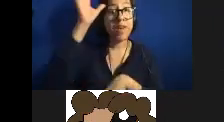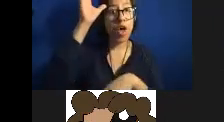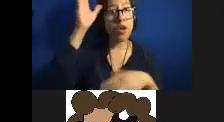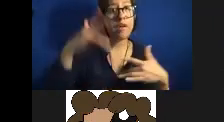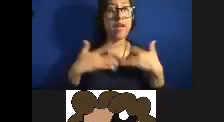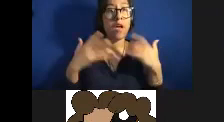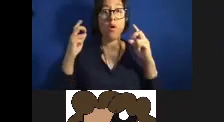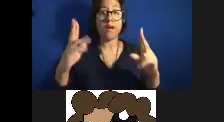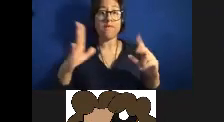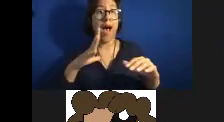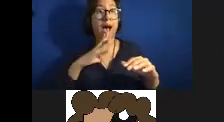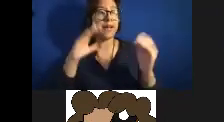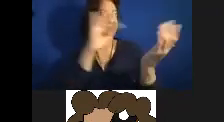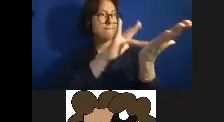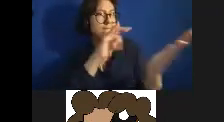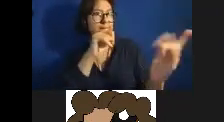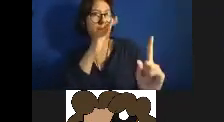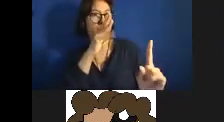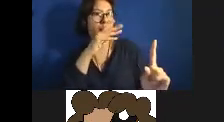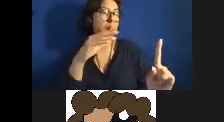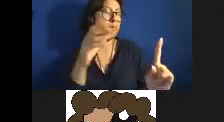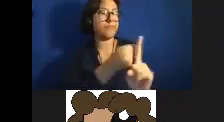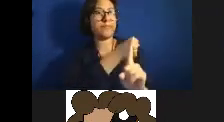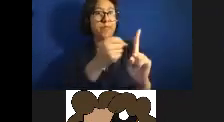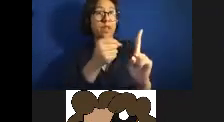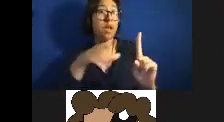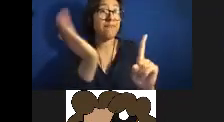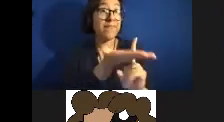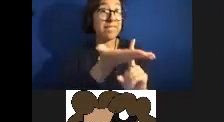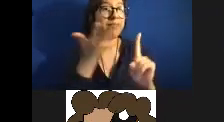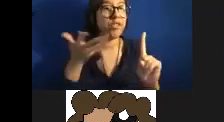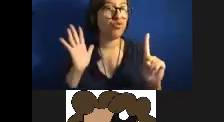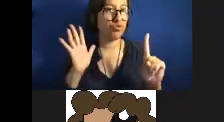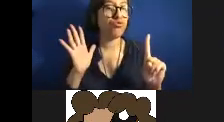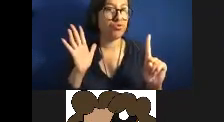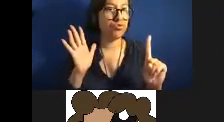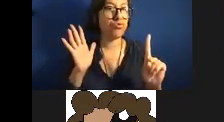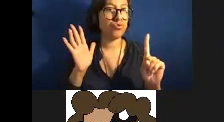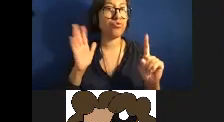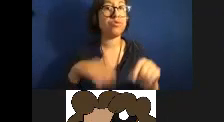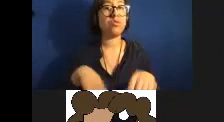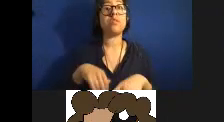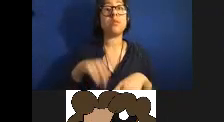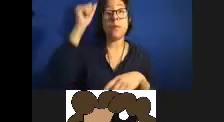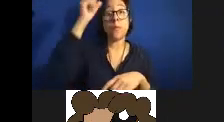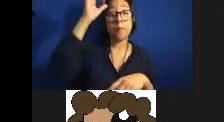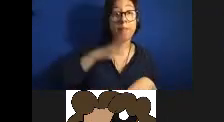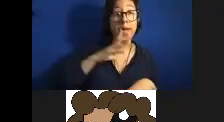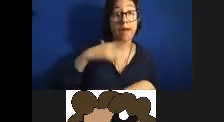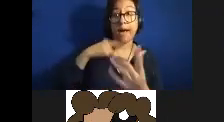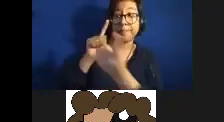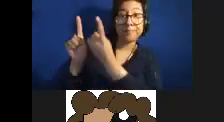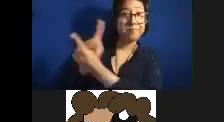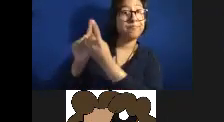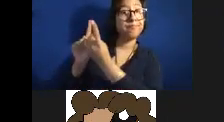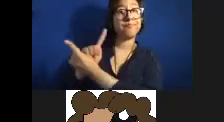his hands on her and convince her that way. So a lot of the men that I have met in prison,